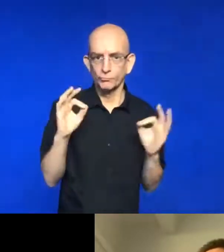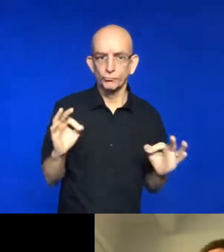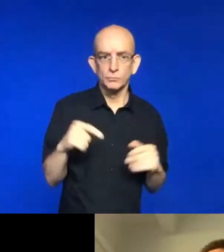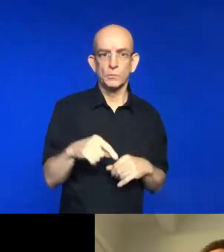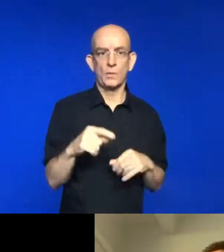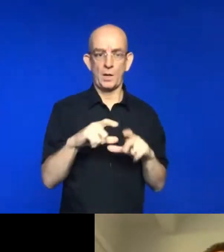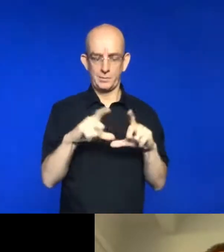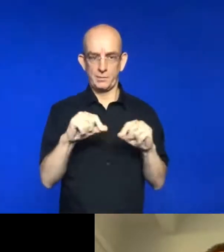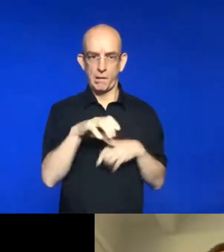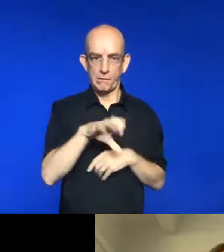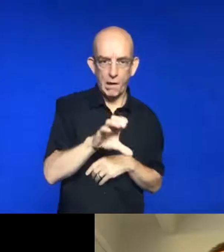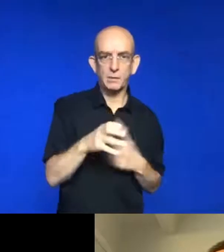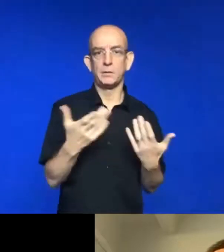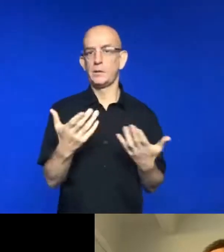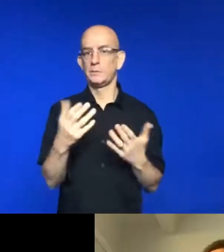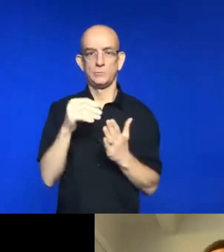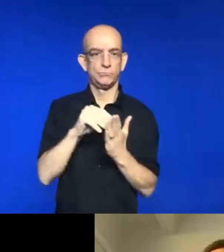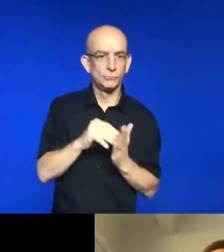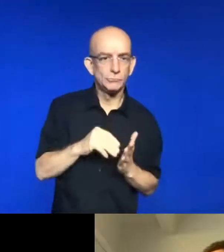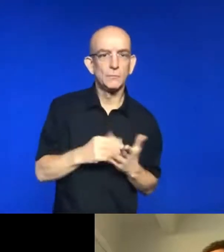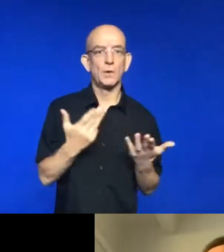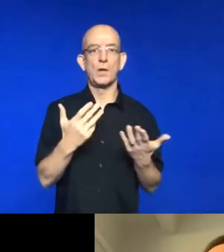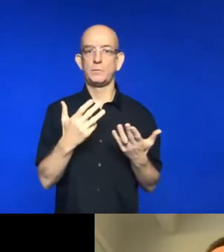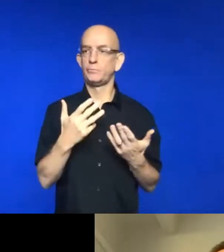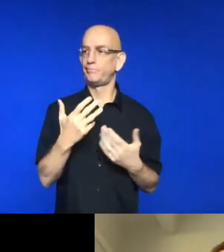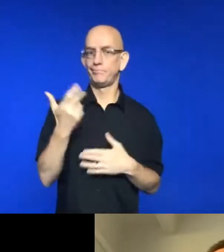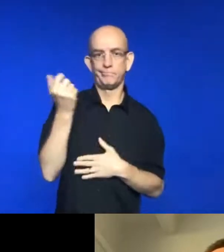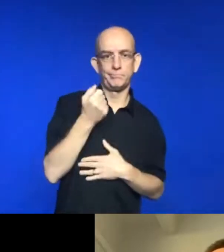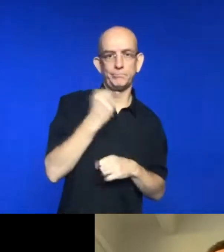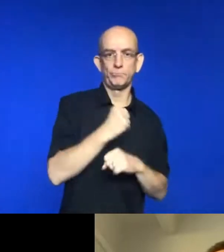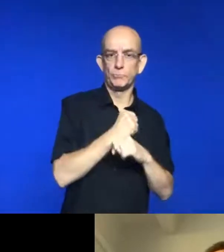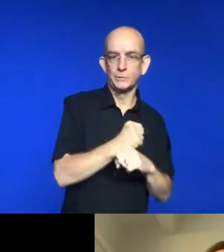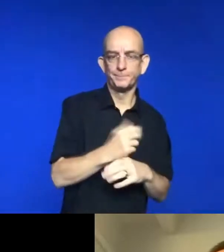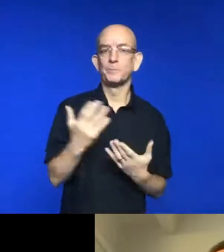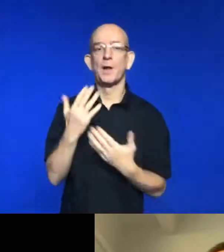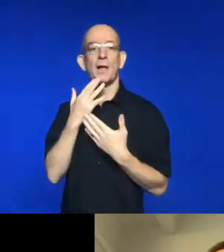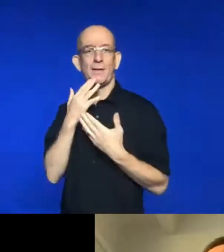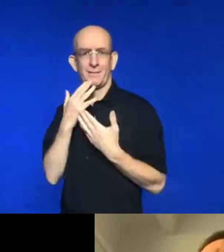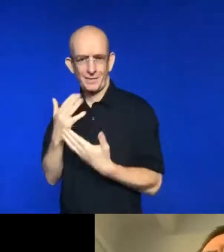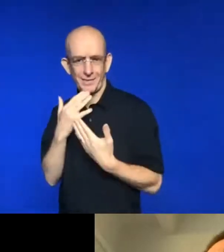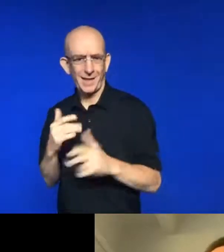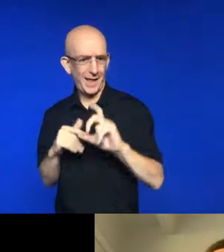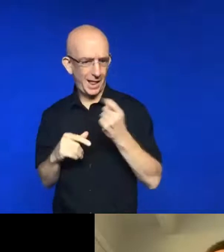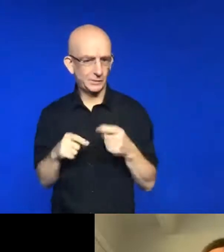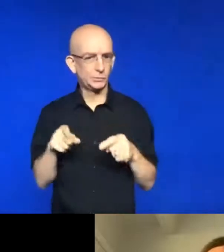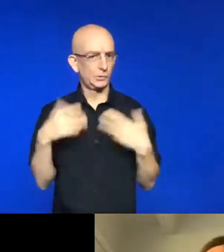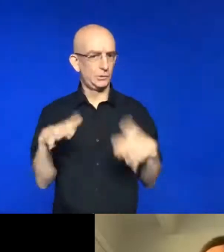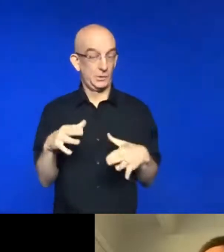critical question, and we know there are a lot of debates around disability card itself. I think